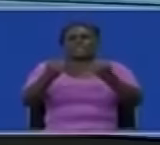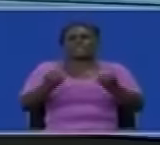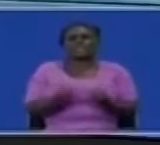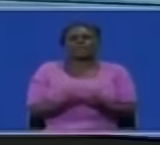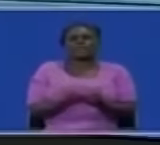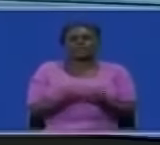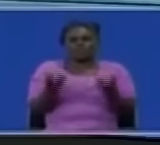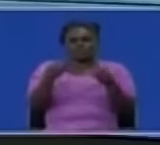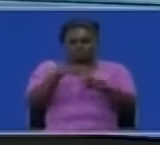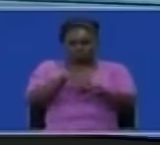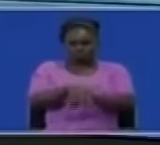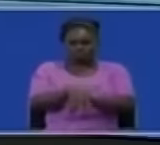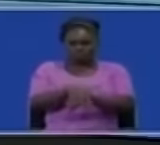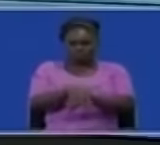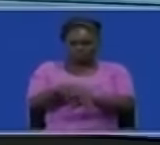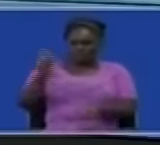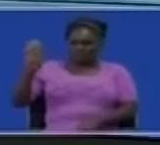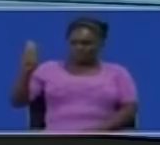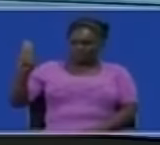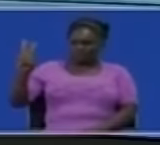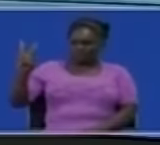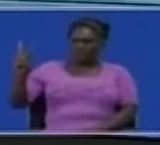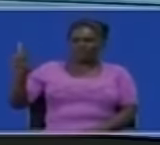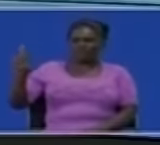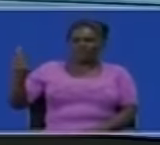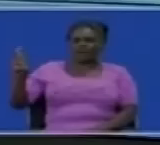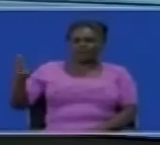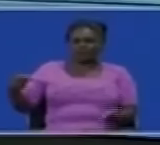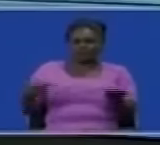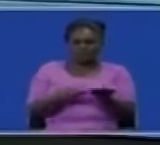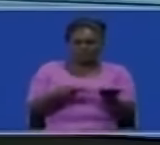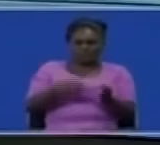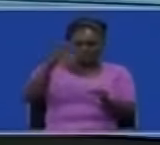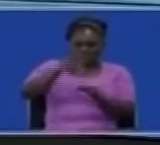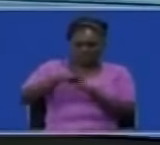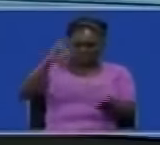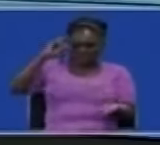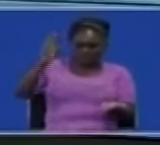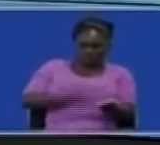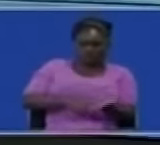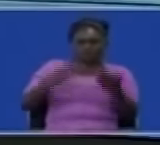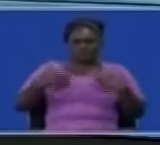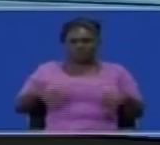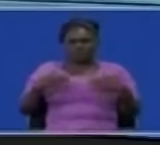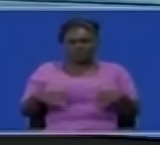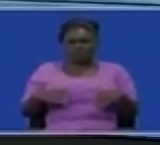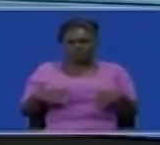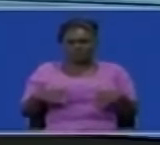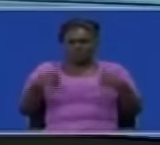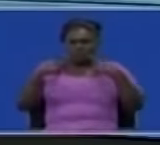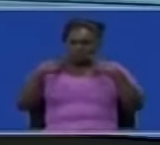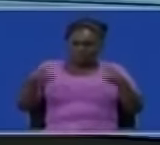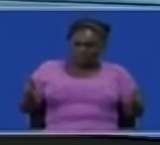that harmonizes biometric voter registration kits, electronic voter identification kits, and the result